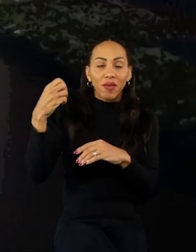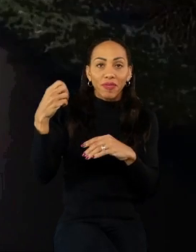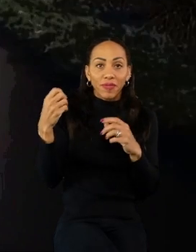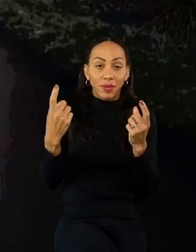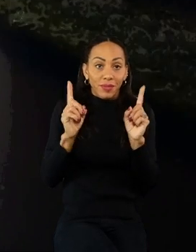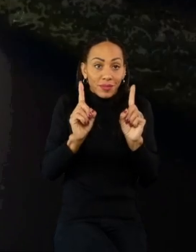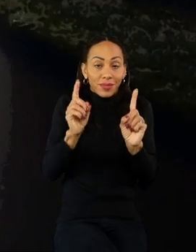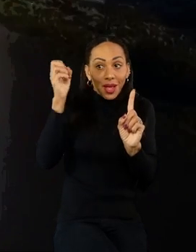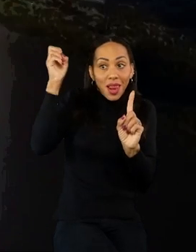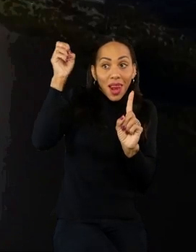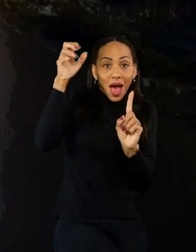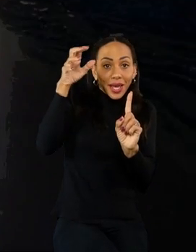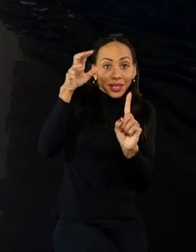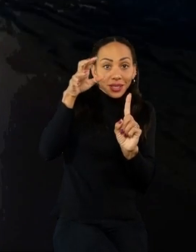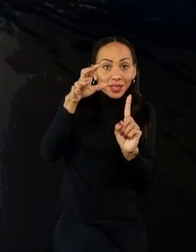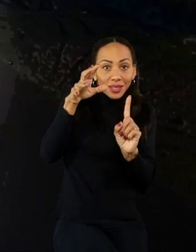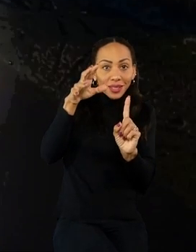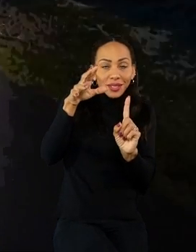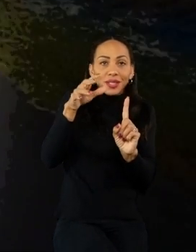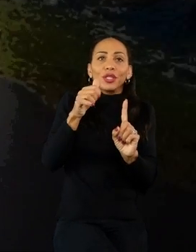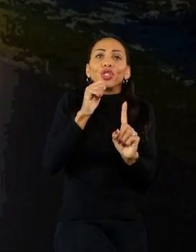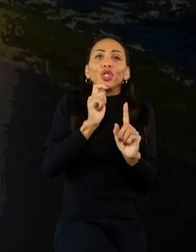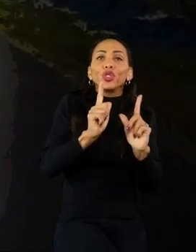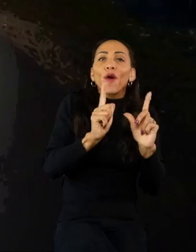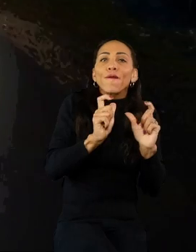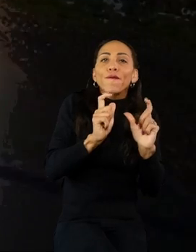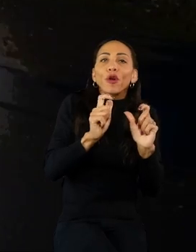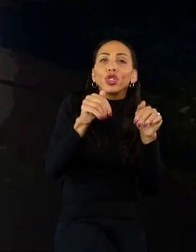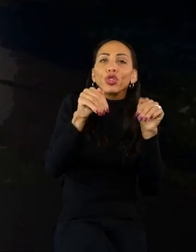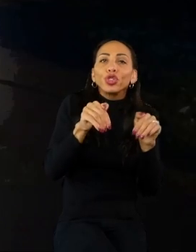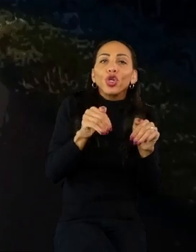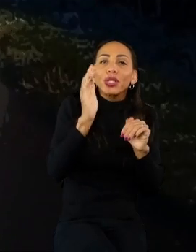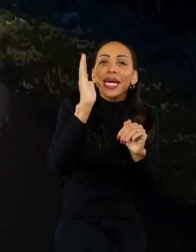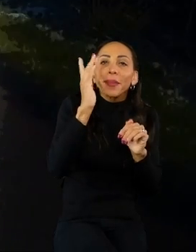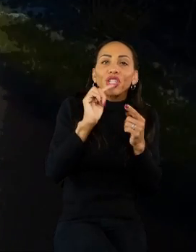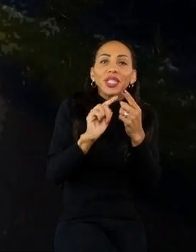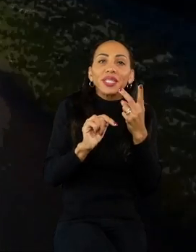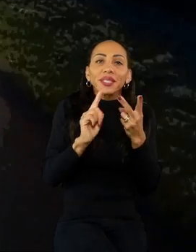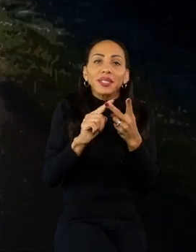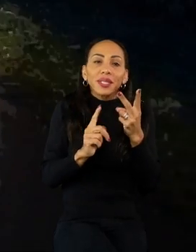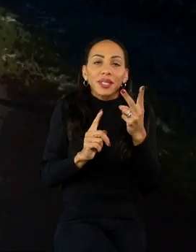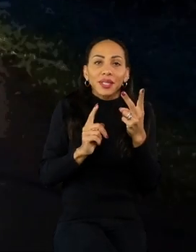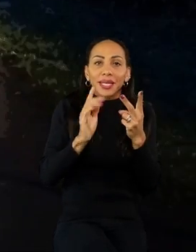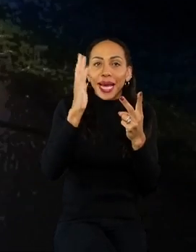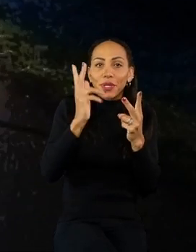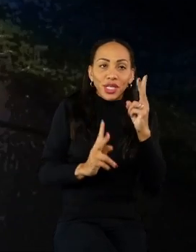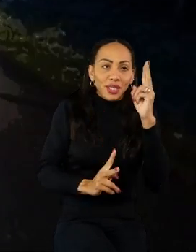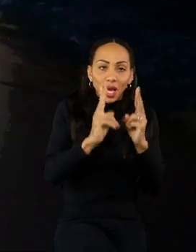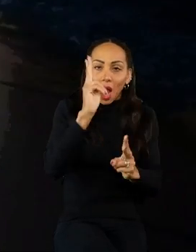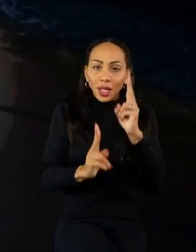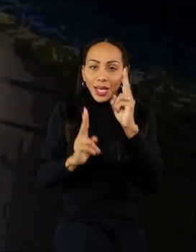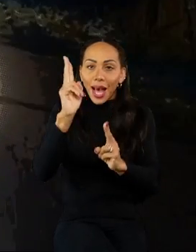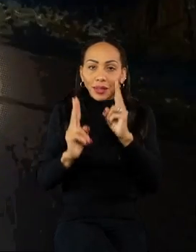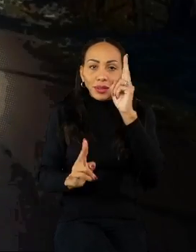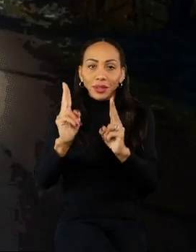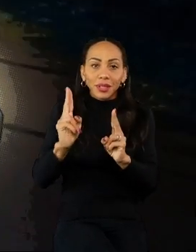That sort of just by using everything is done in a sense with bits of Photoshop images and